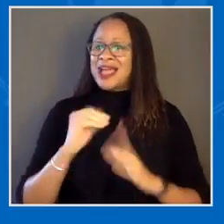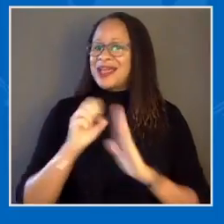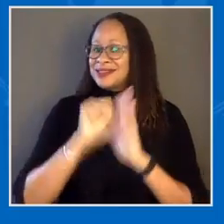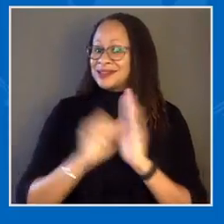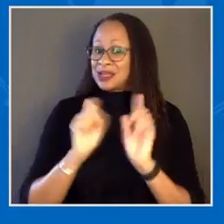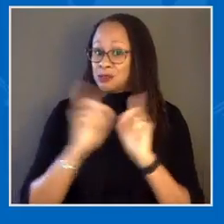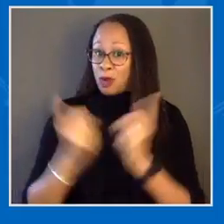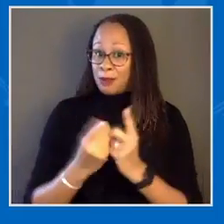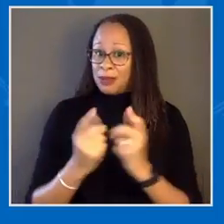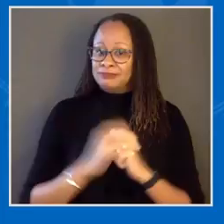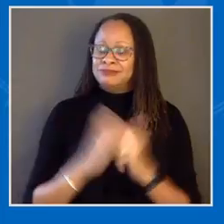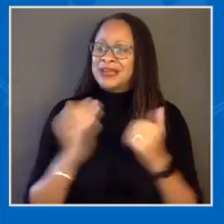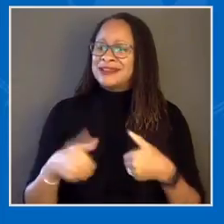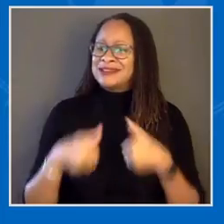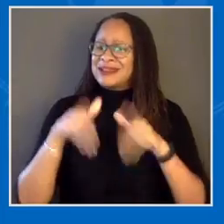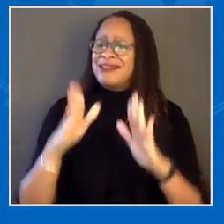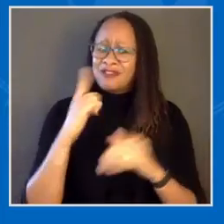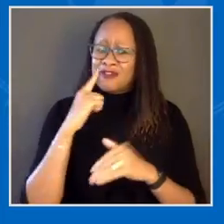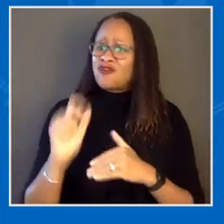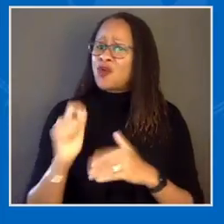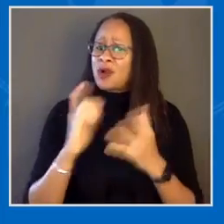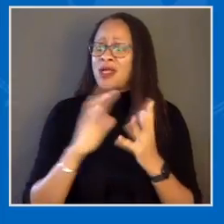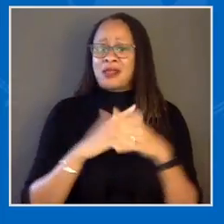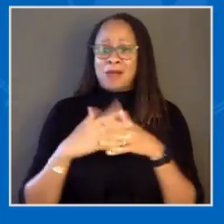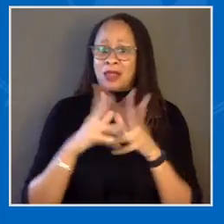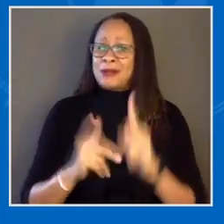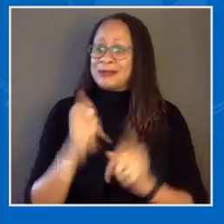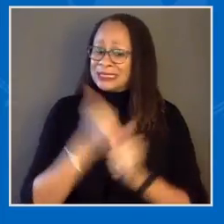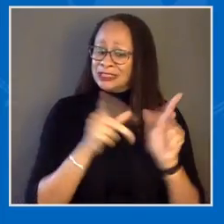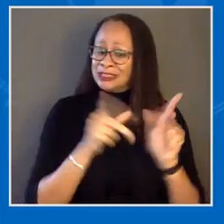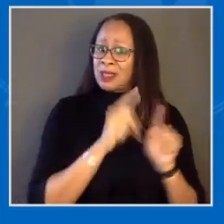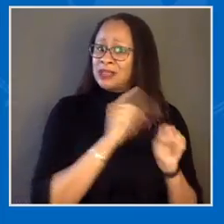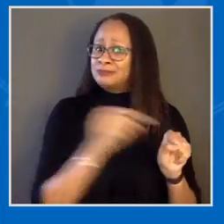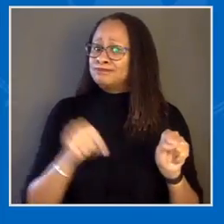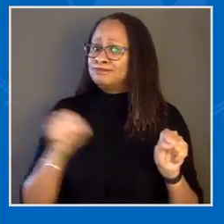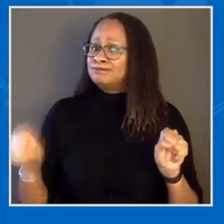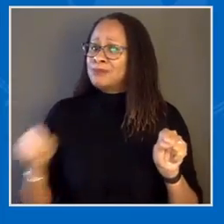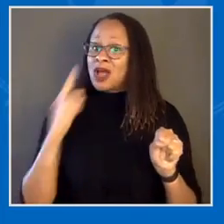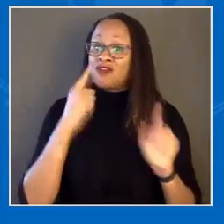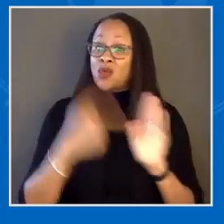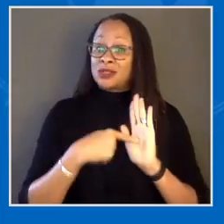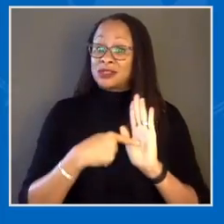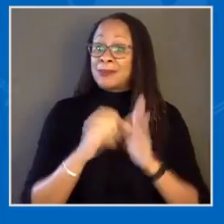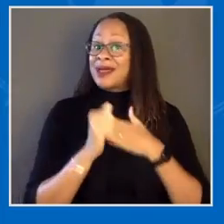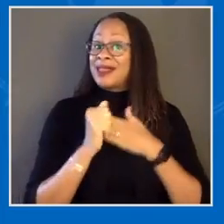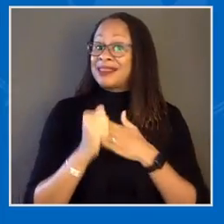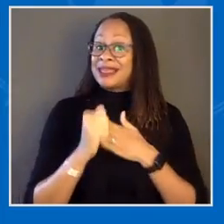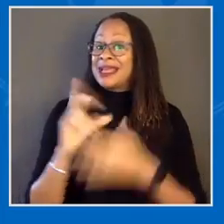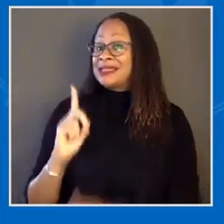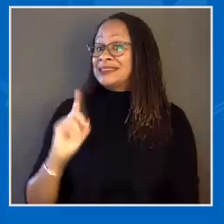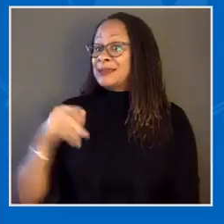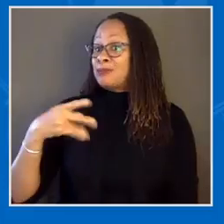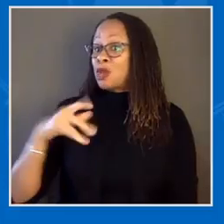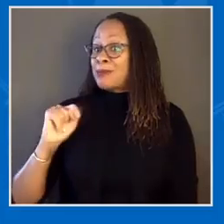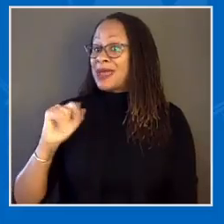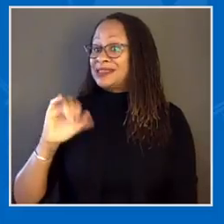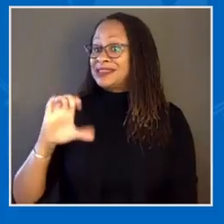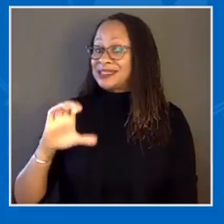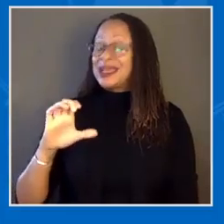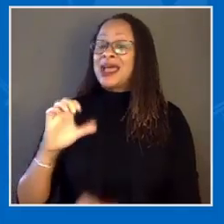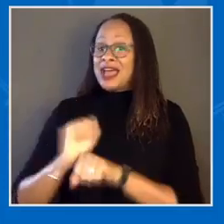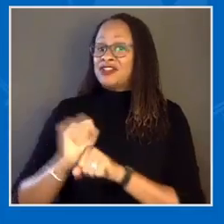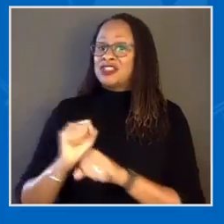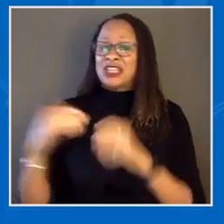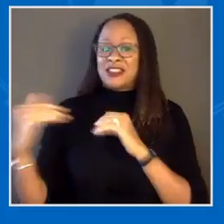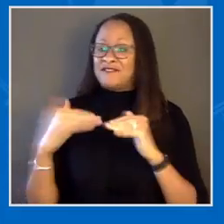He delivered for the American people in each place. For example, leading our diplomatic efforts in the fight against ISIS,